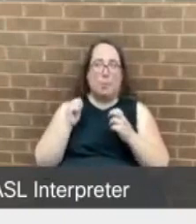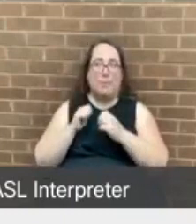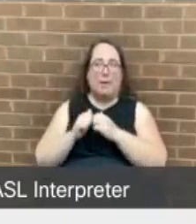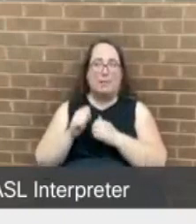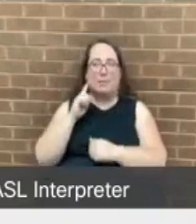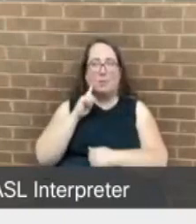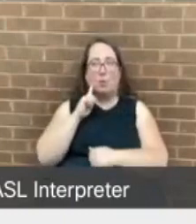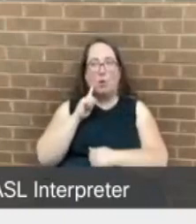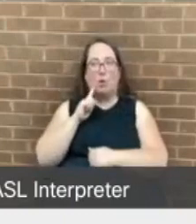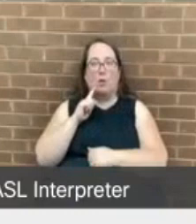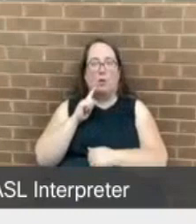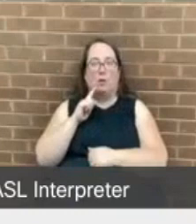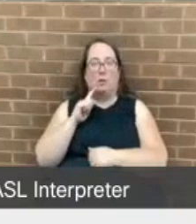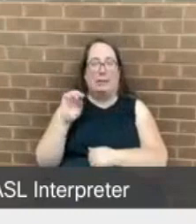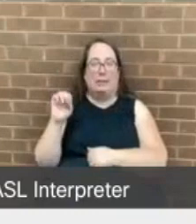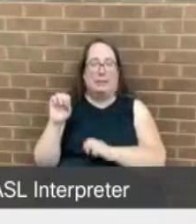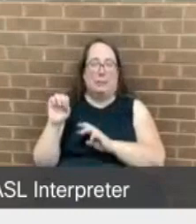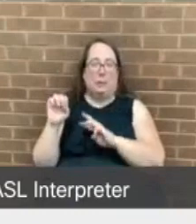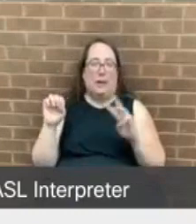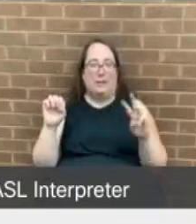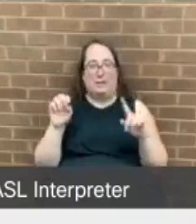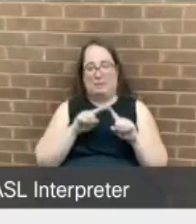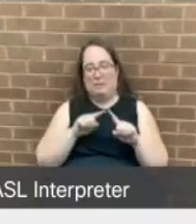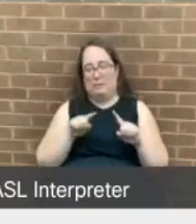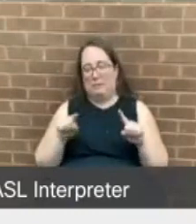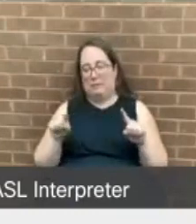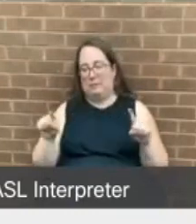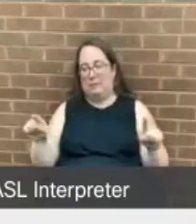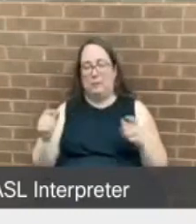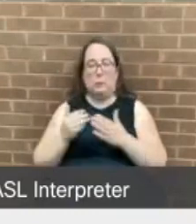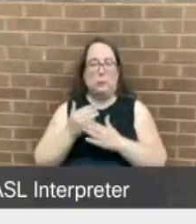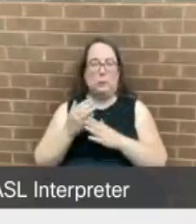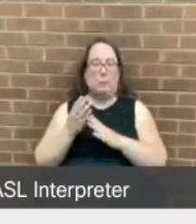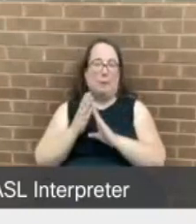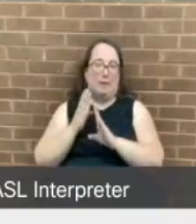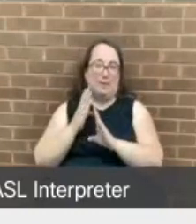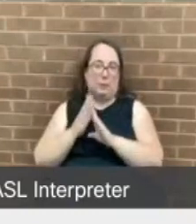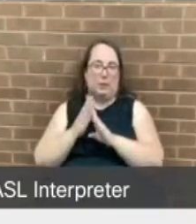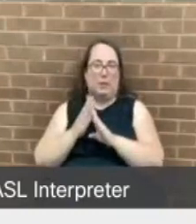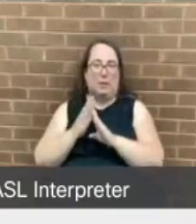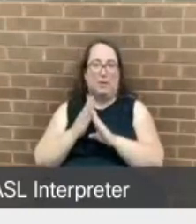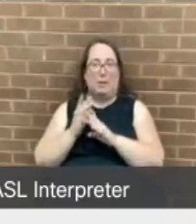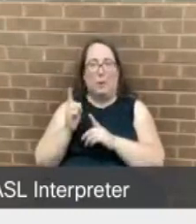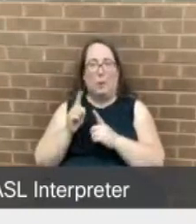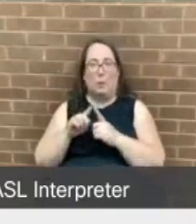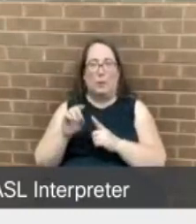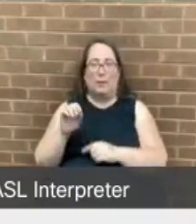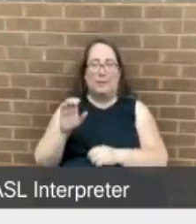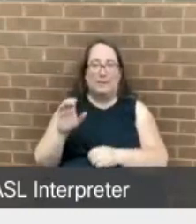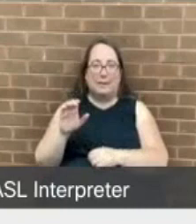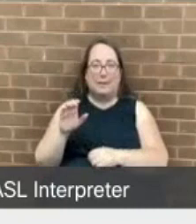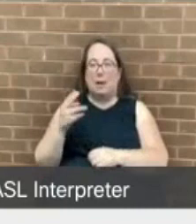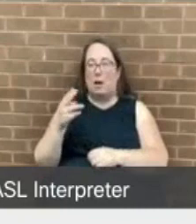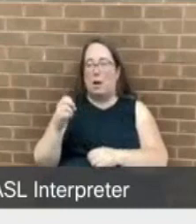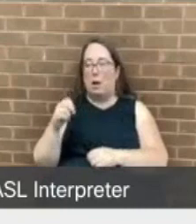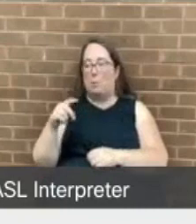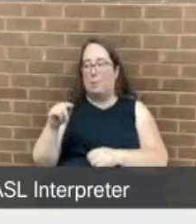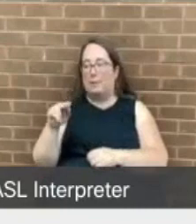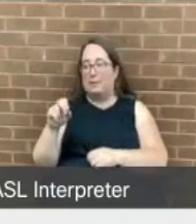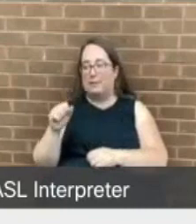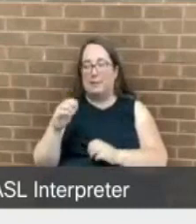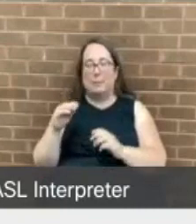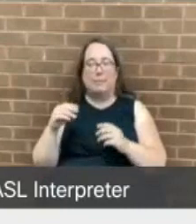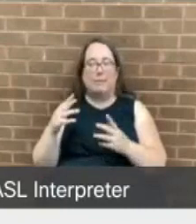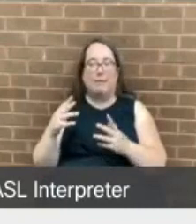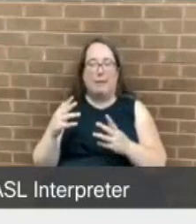the East-West Corridor construction. That's miles and miles of new dedicated busway that's gonna head out to Ellicott City all the way over in Hopkins